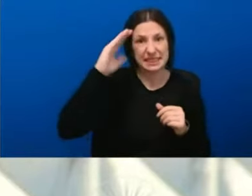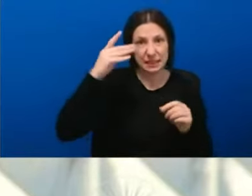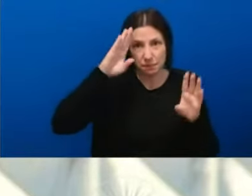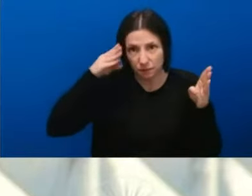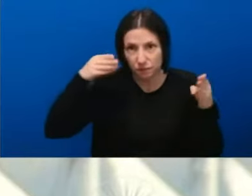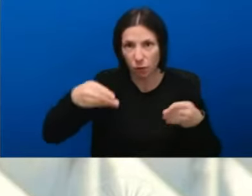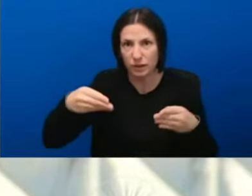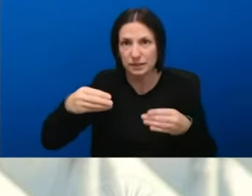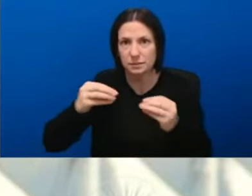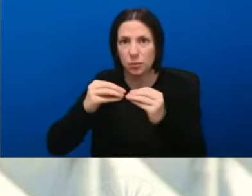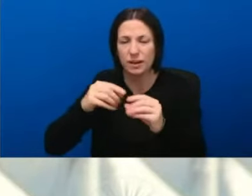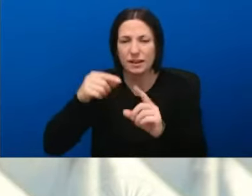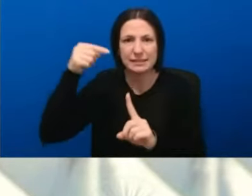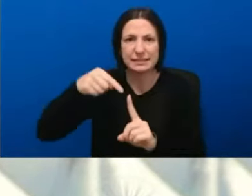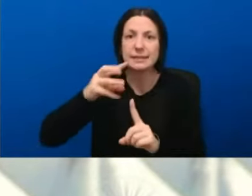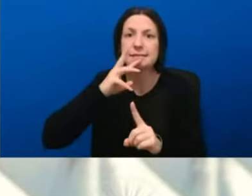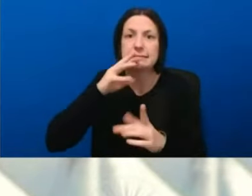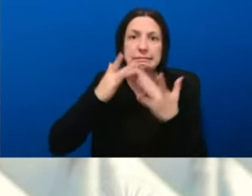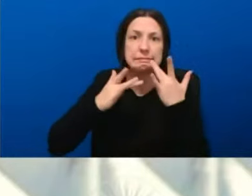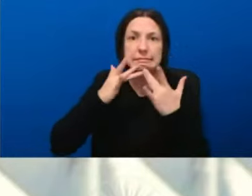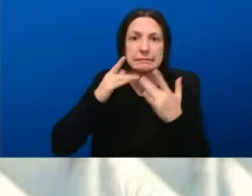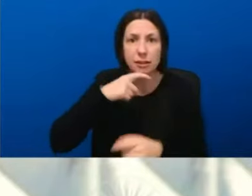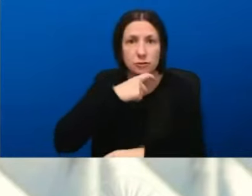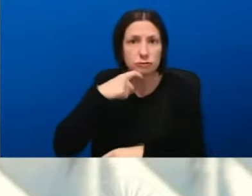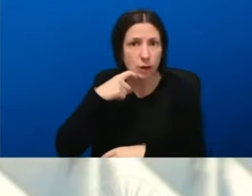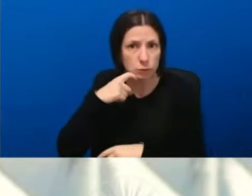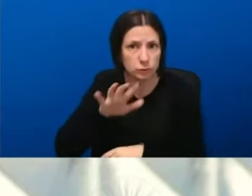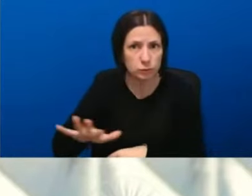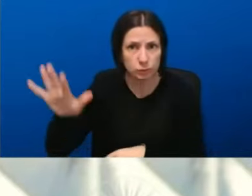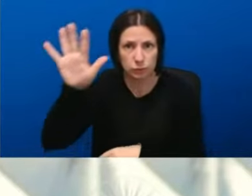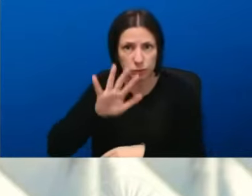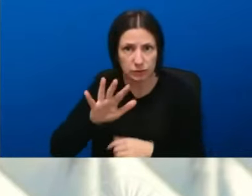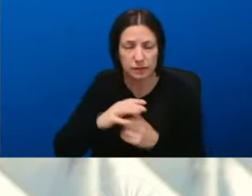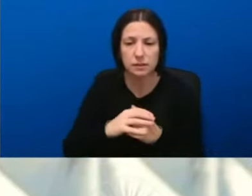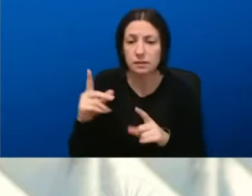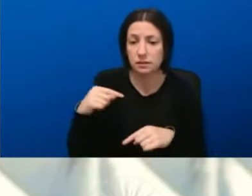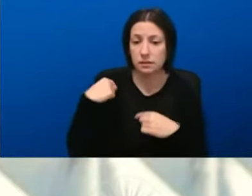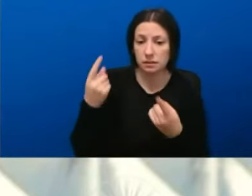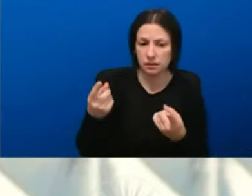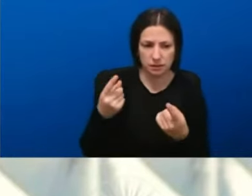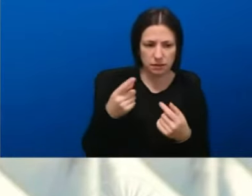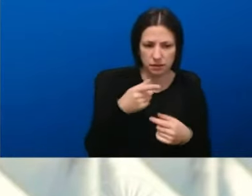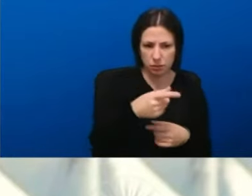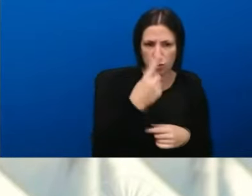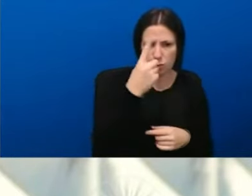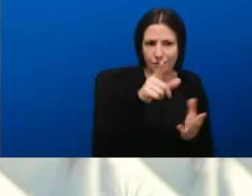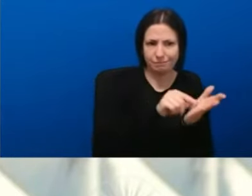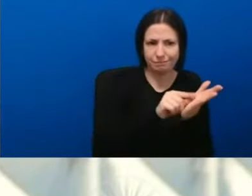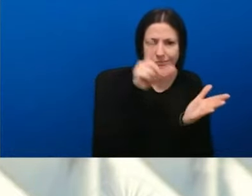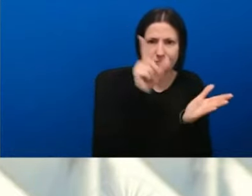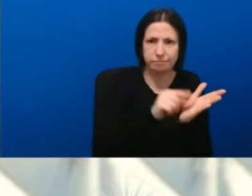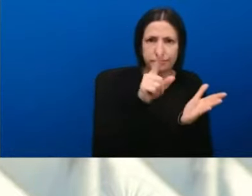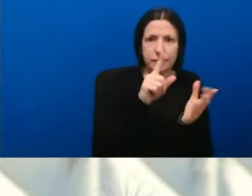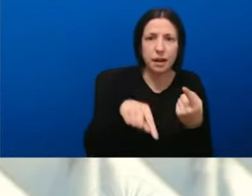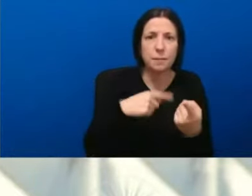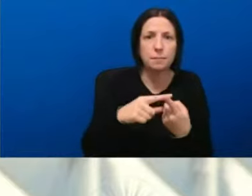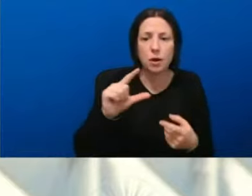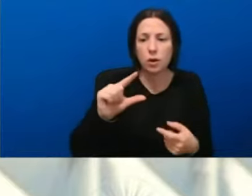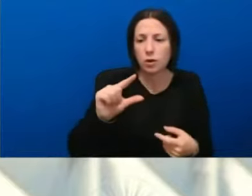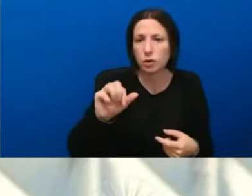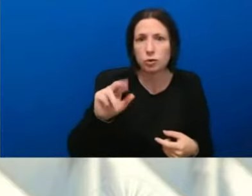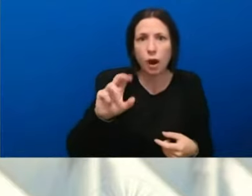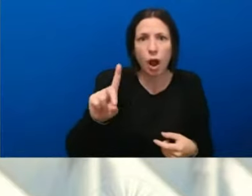Hi. So the focus of the briefing seems to be more on drought than fire, so I'll ask on that. The New York Times in the last few days just published a huge investigative